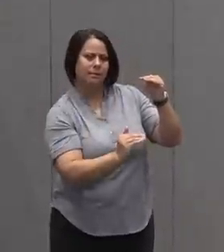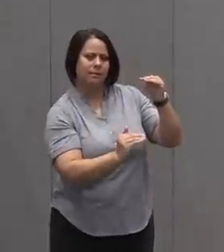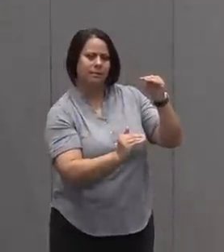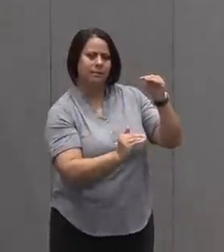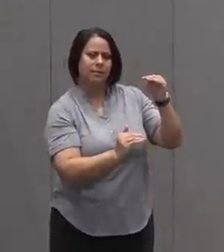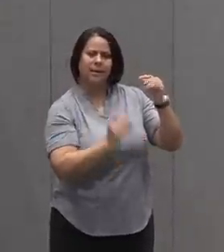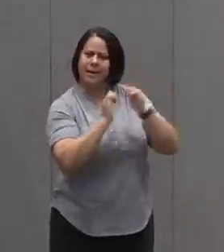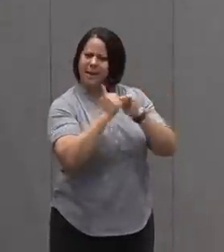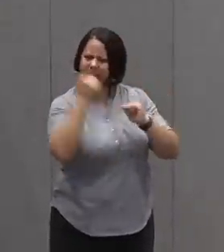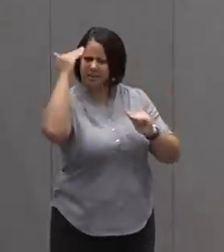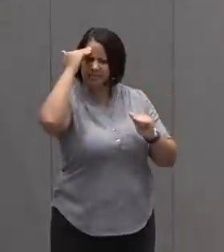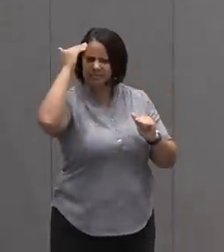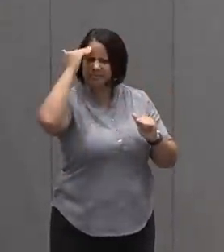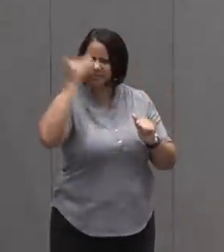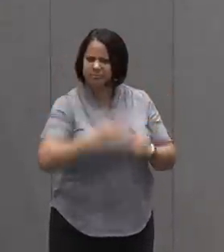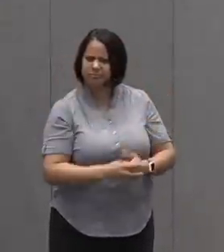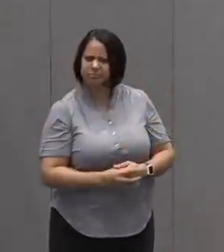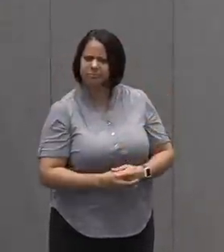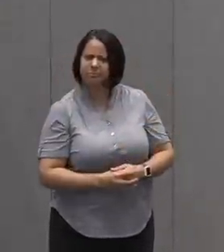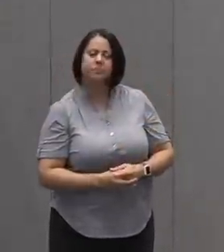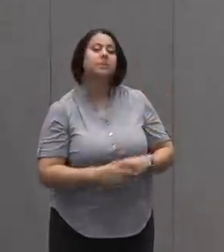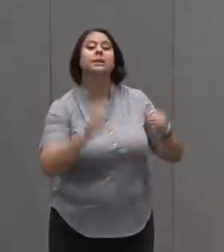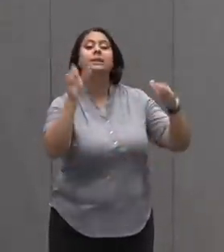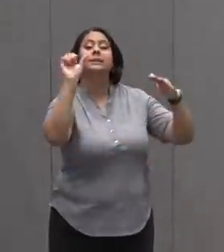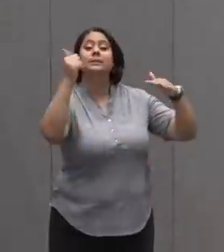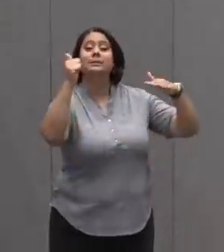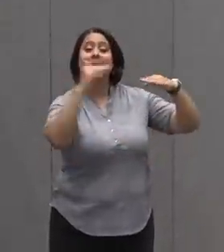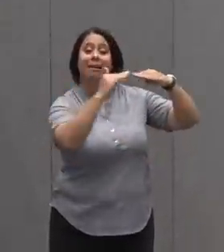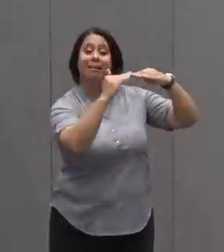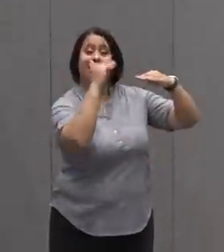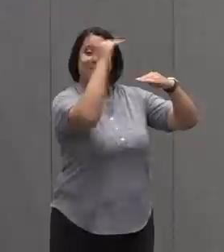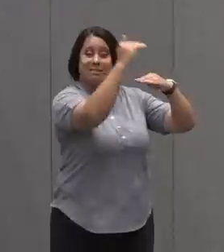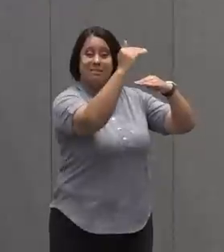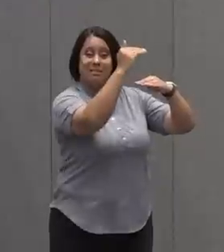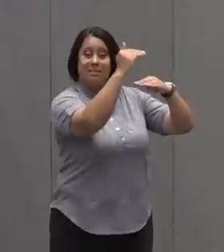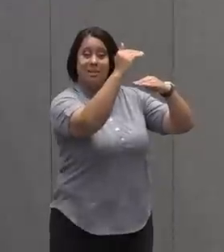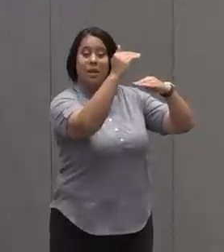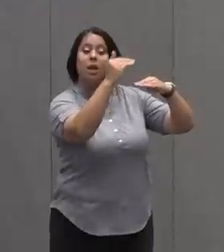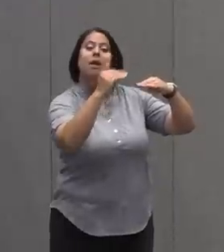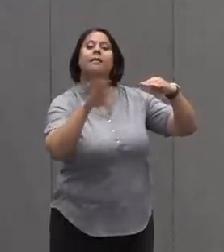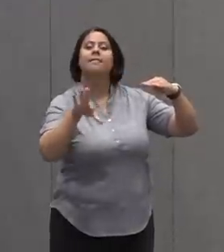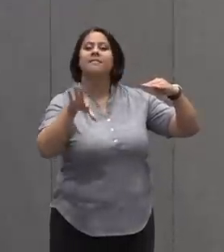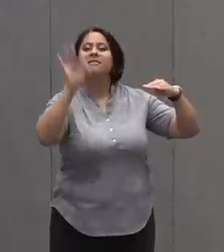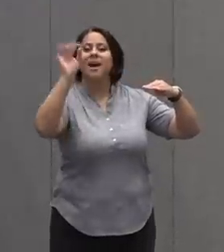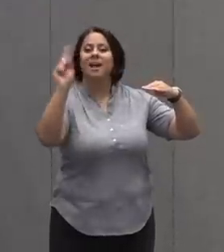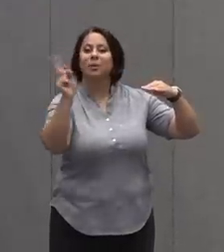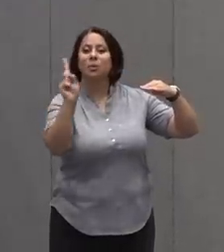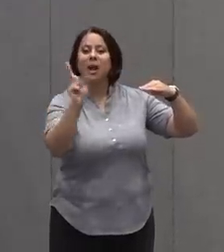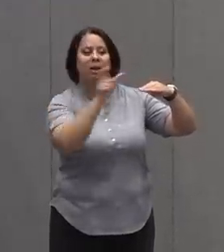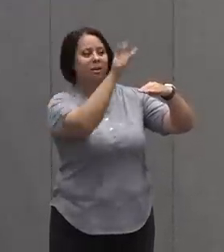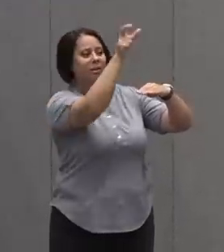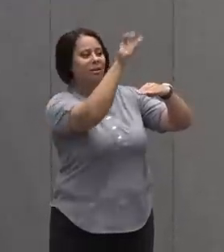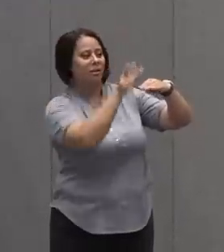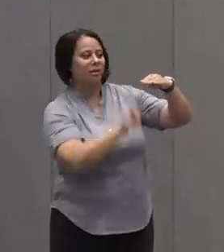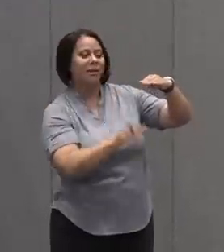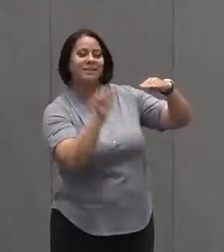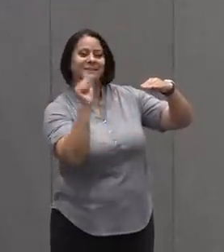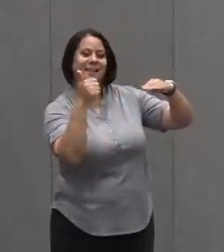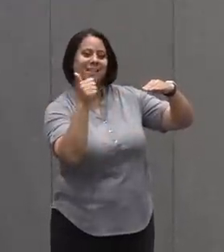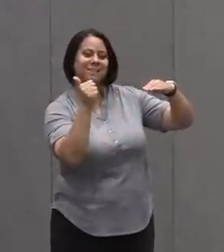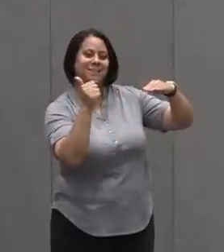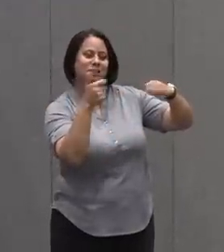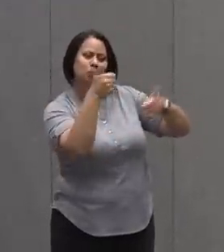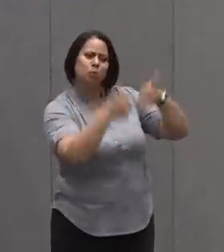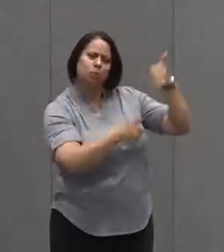know what 10 more is going to be, why not go to the column where the tens are? What did we say the